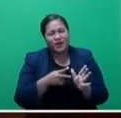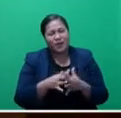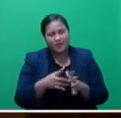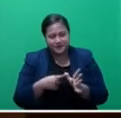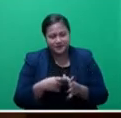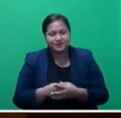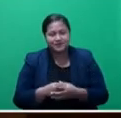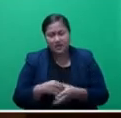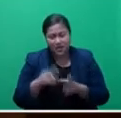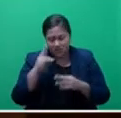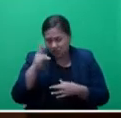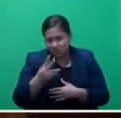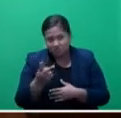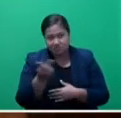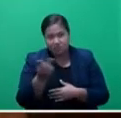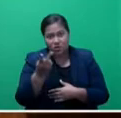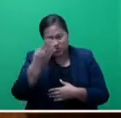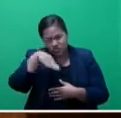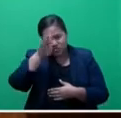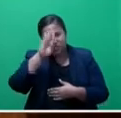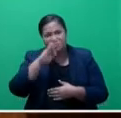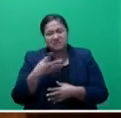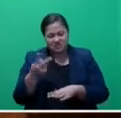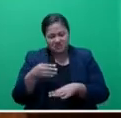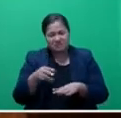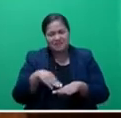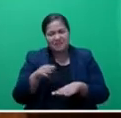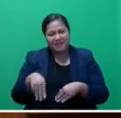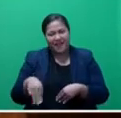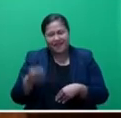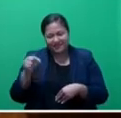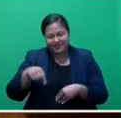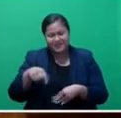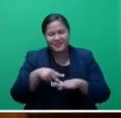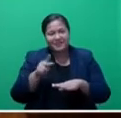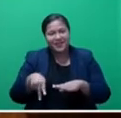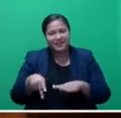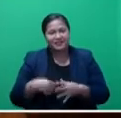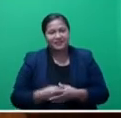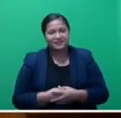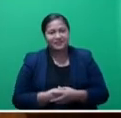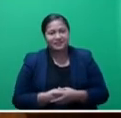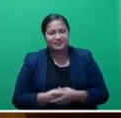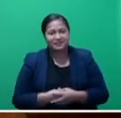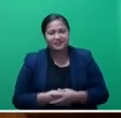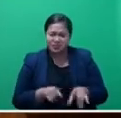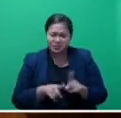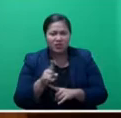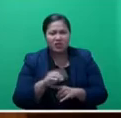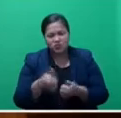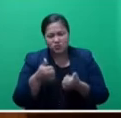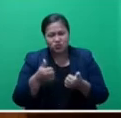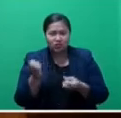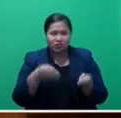of or past members of this August House, and more importantly, they were also instrumental in